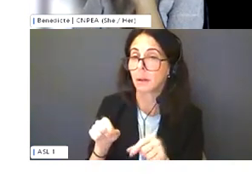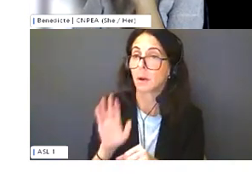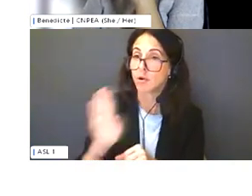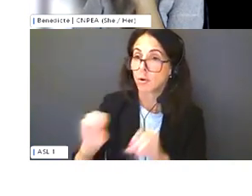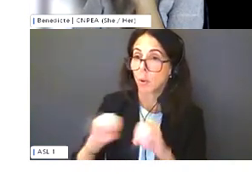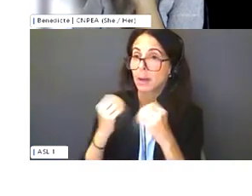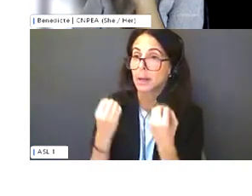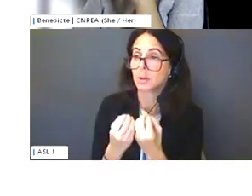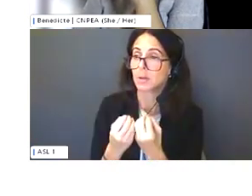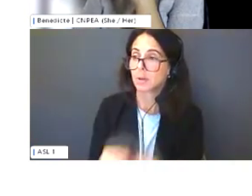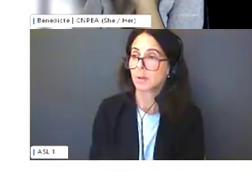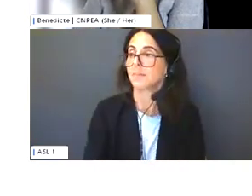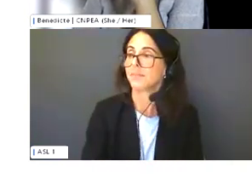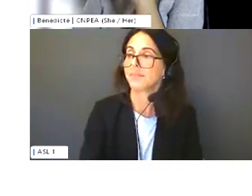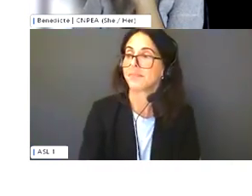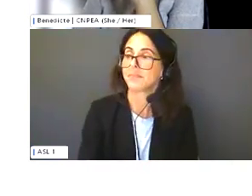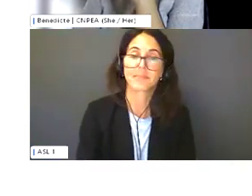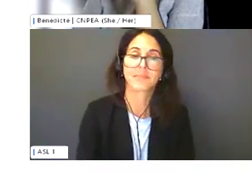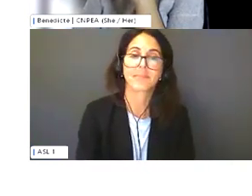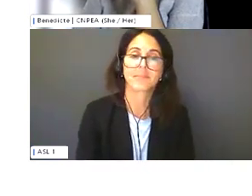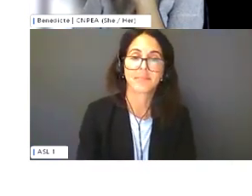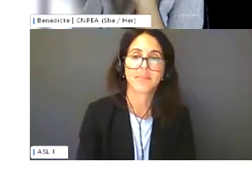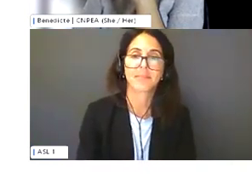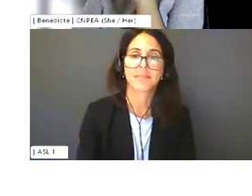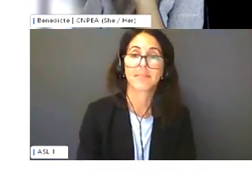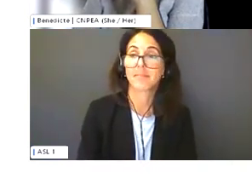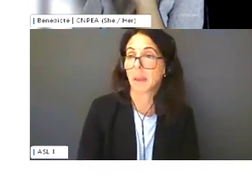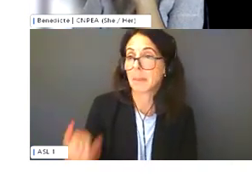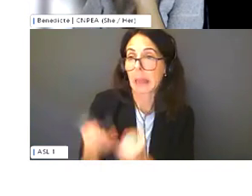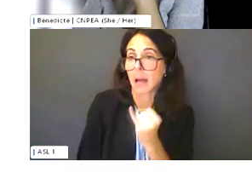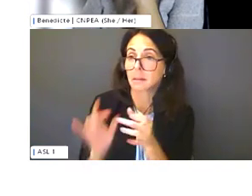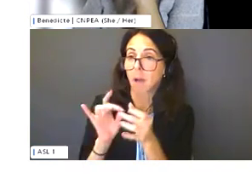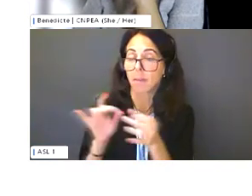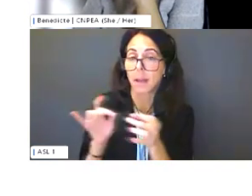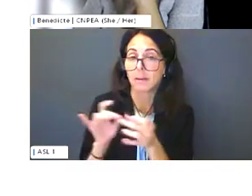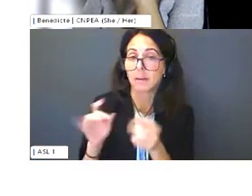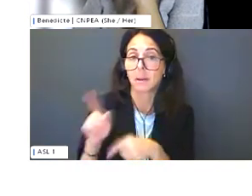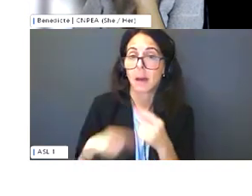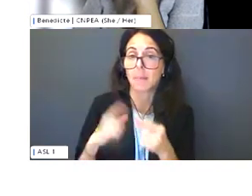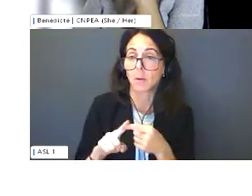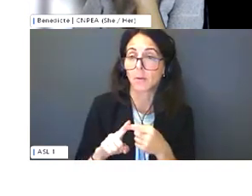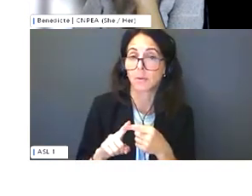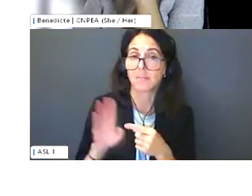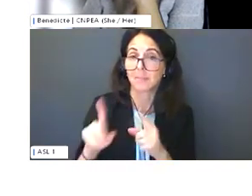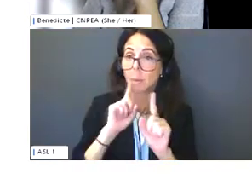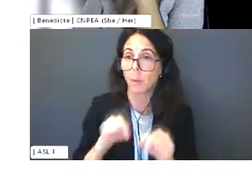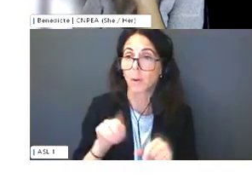we've talked about, but just to have the last words around that, or we've kind of sort of talked about it.